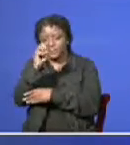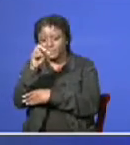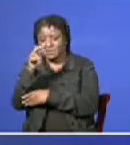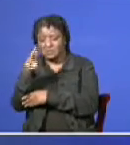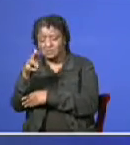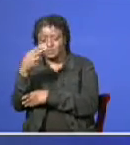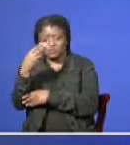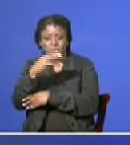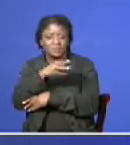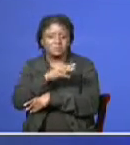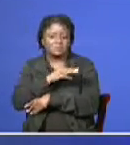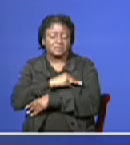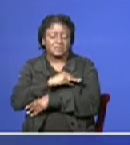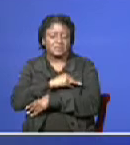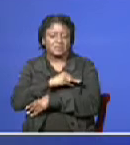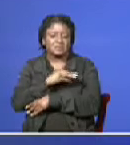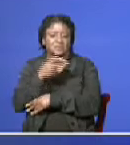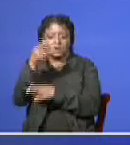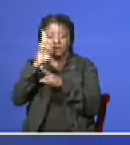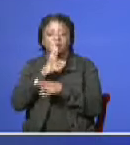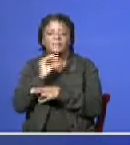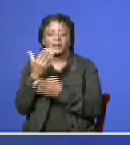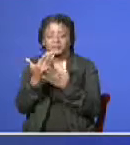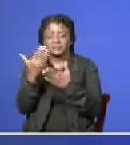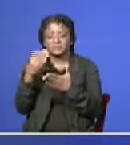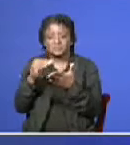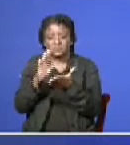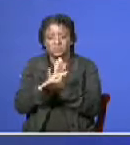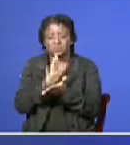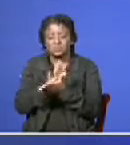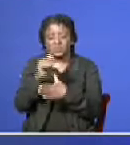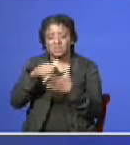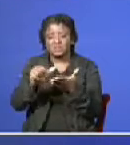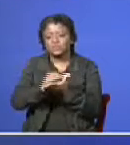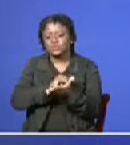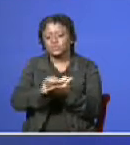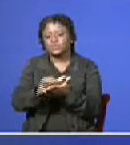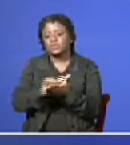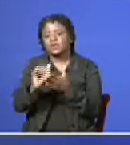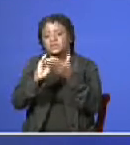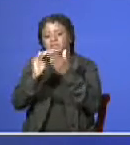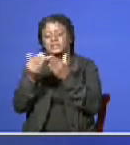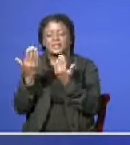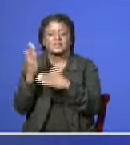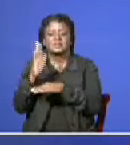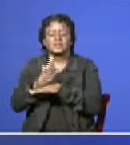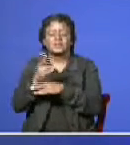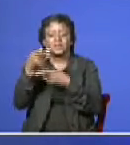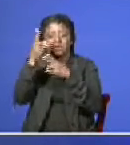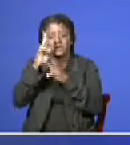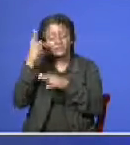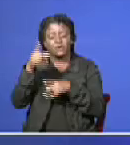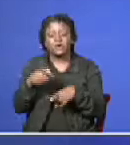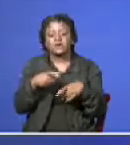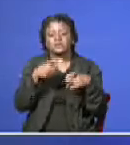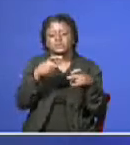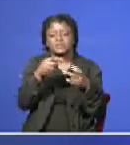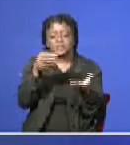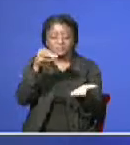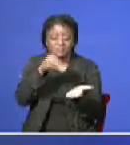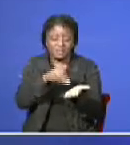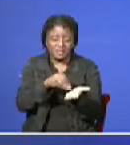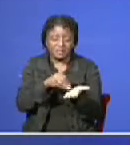Hubert Minnis, honored by his alma mater in New York City last night. He was honored for his contributions in medicine, politics,